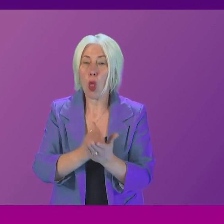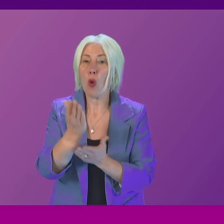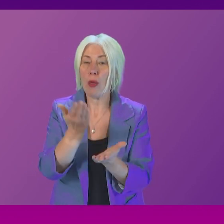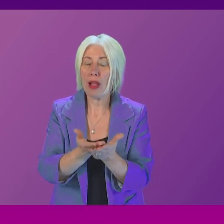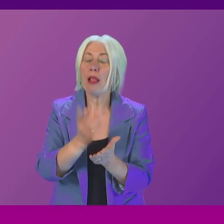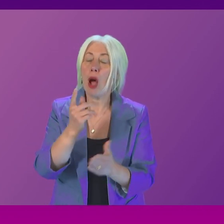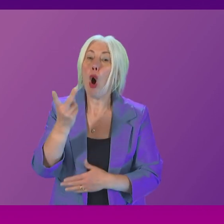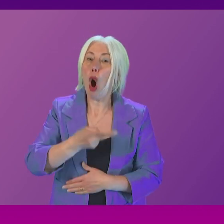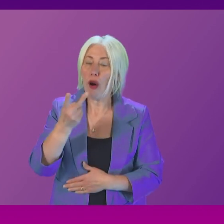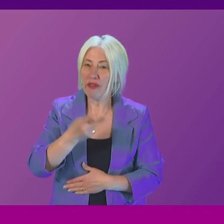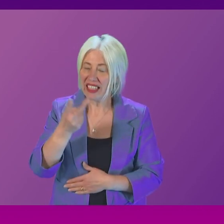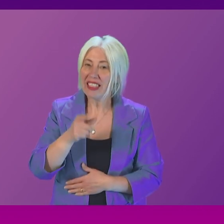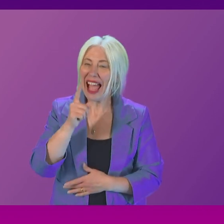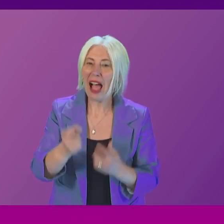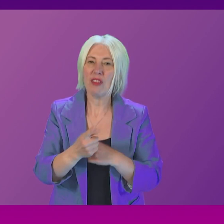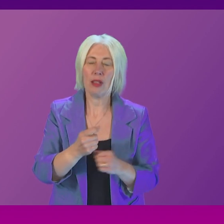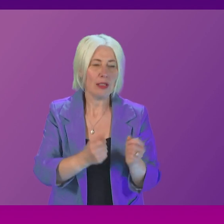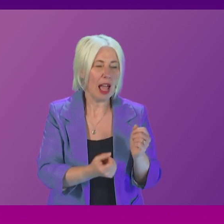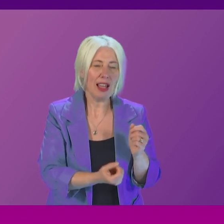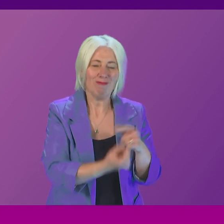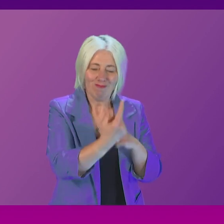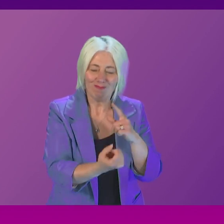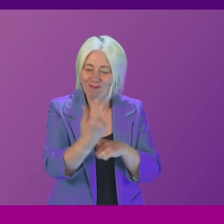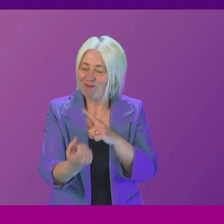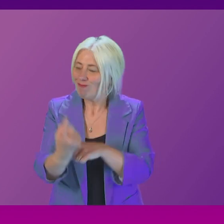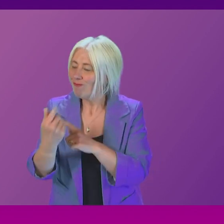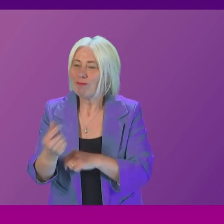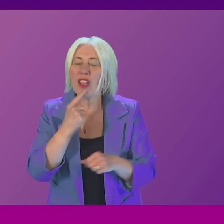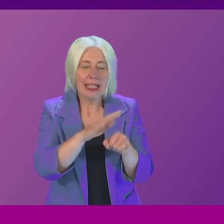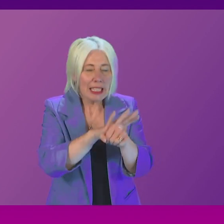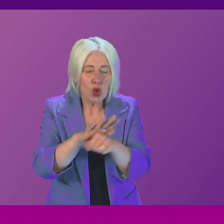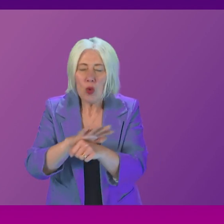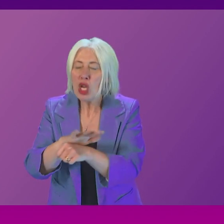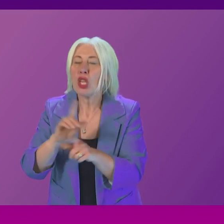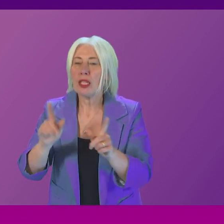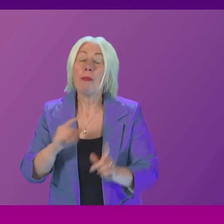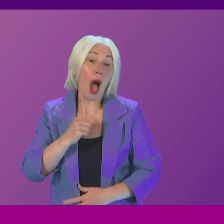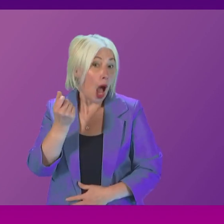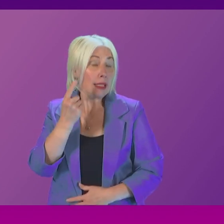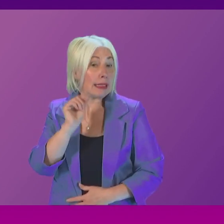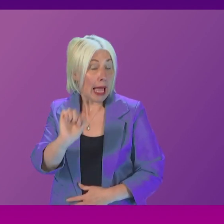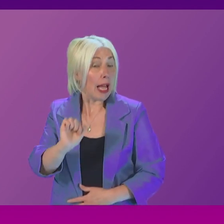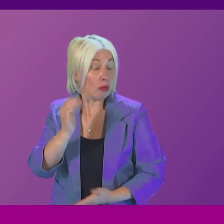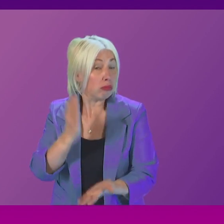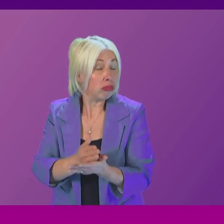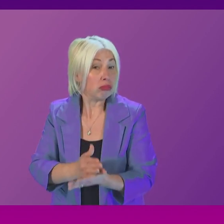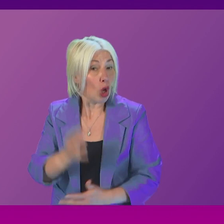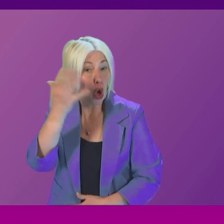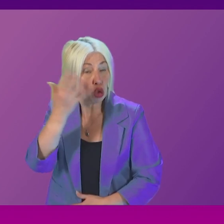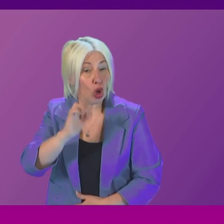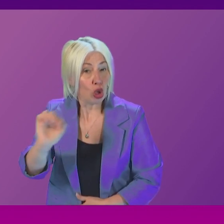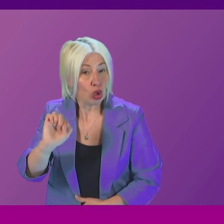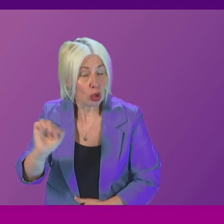will often have to be done on a case-by-case basis, though I do understand very legitimate concerns